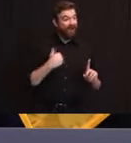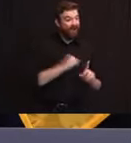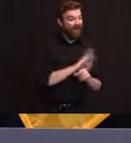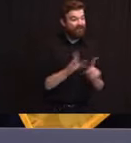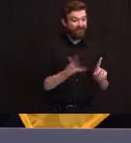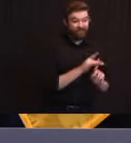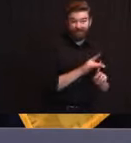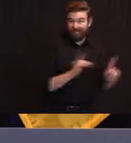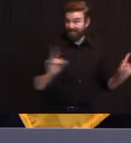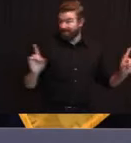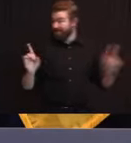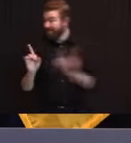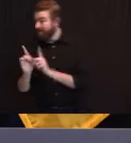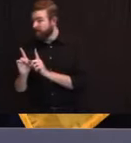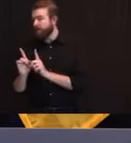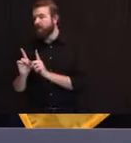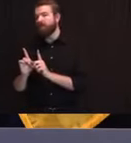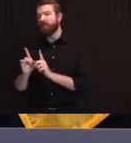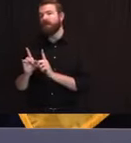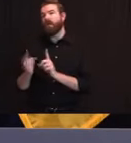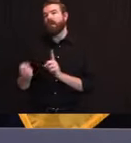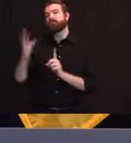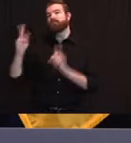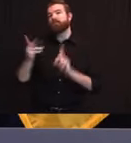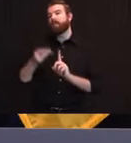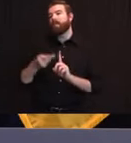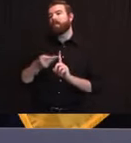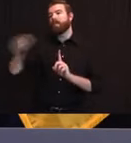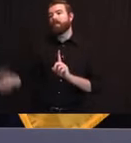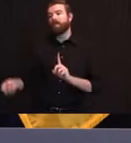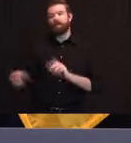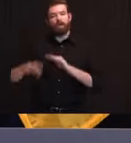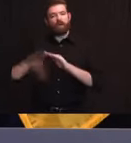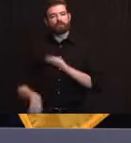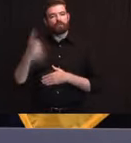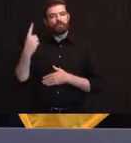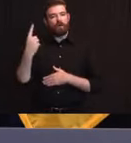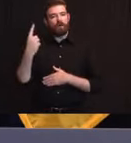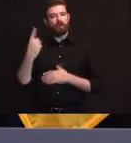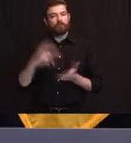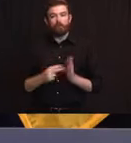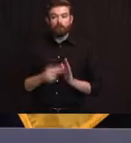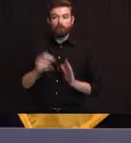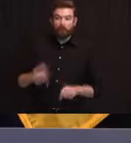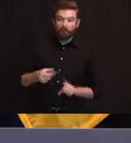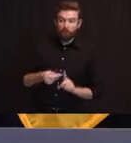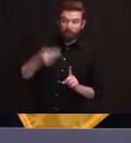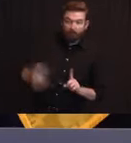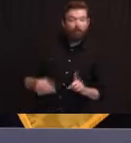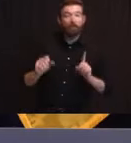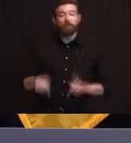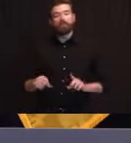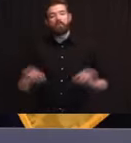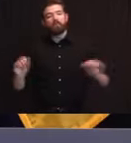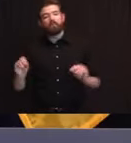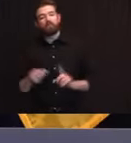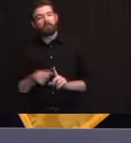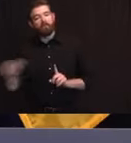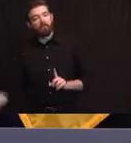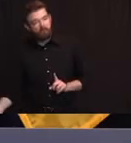to the ground. And then you add to that, and by the way, spot positivity stays low, new hospitalizations stay low. You add to